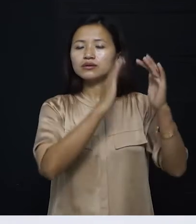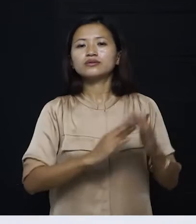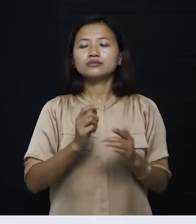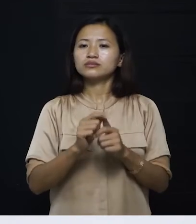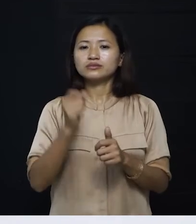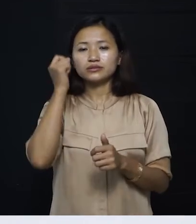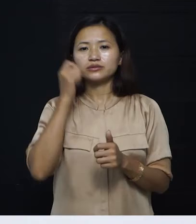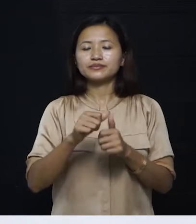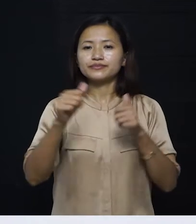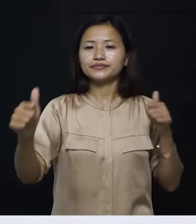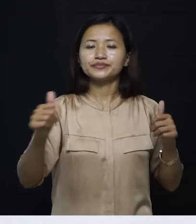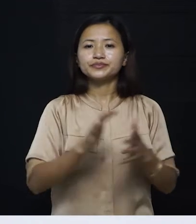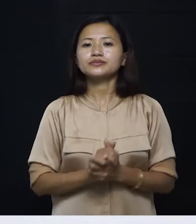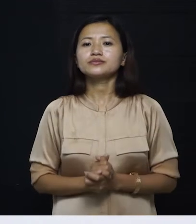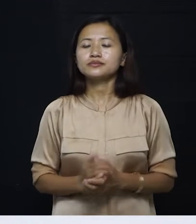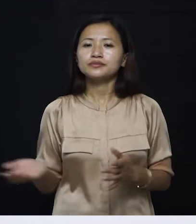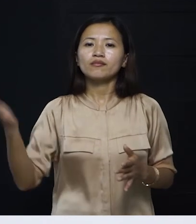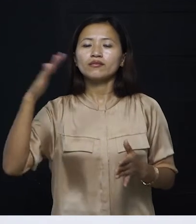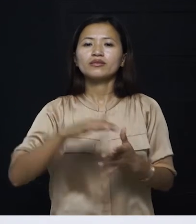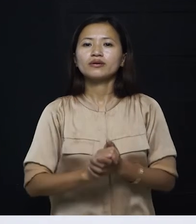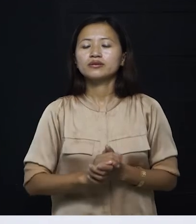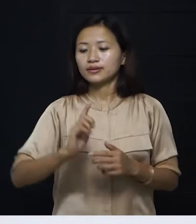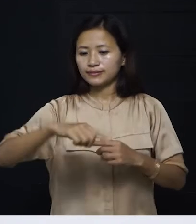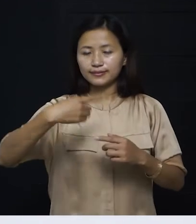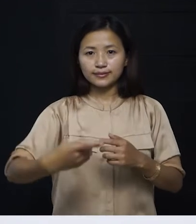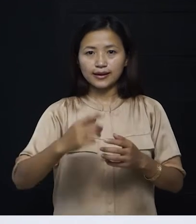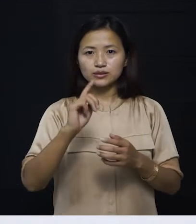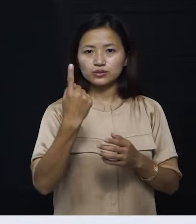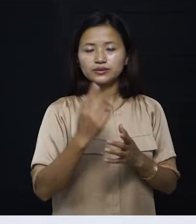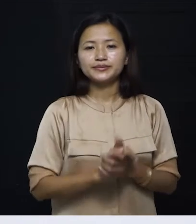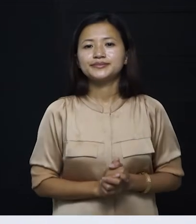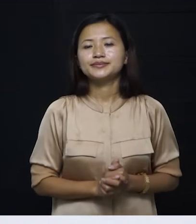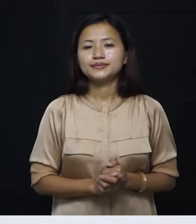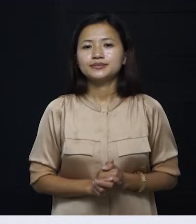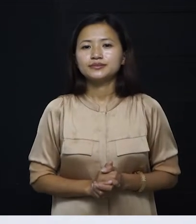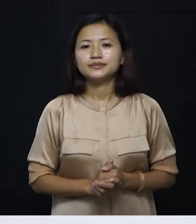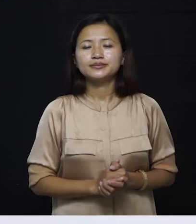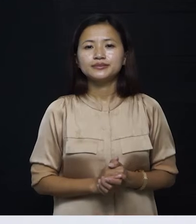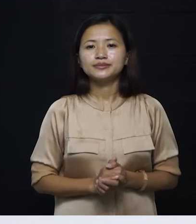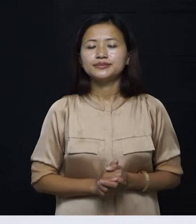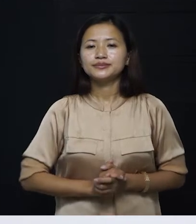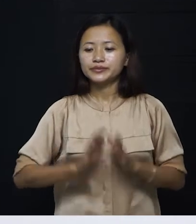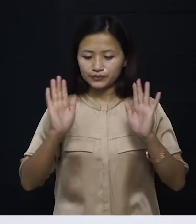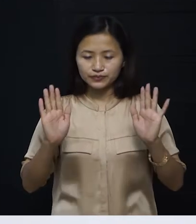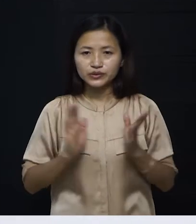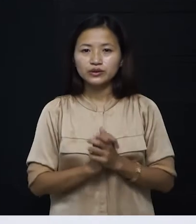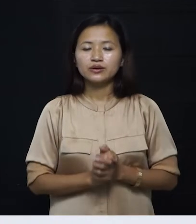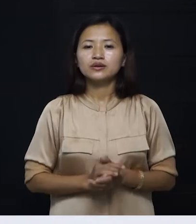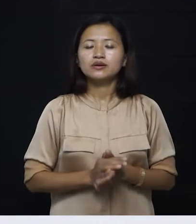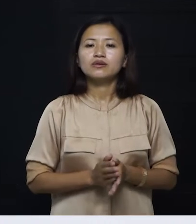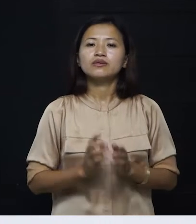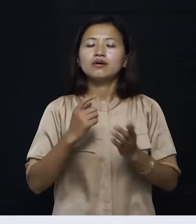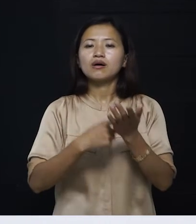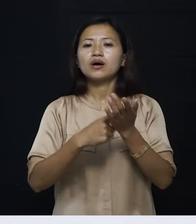that far. Now coming to the next one. Okay, the next one we have the